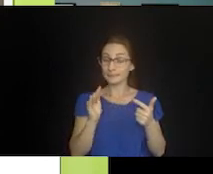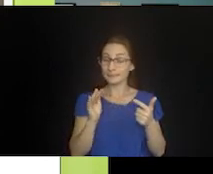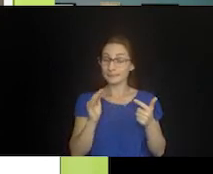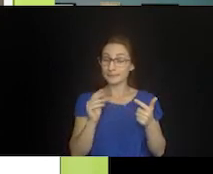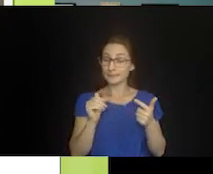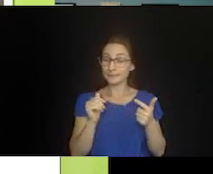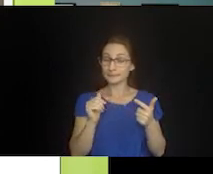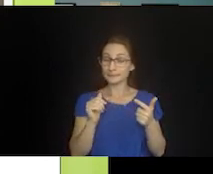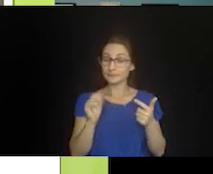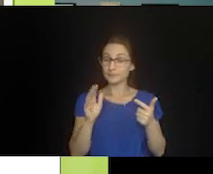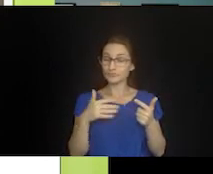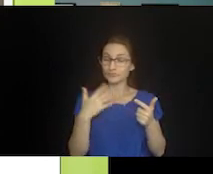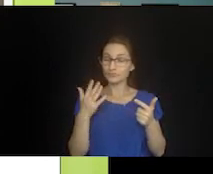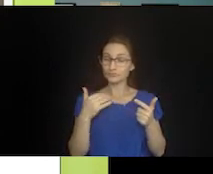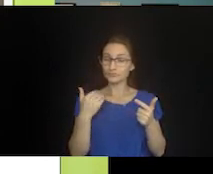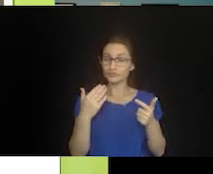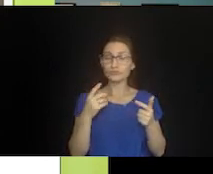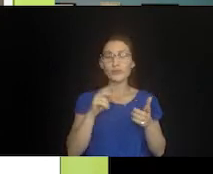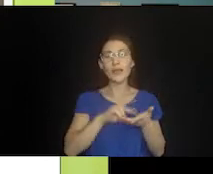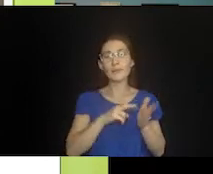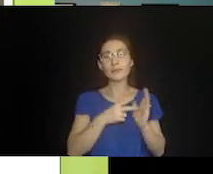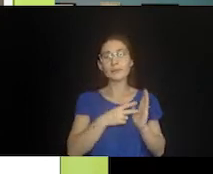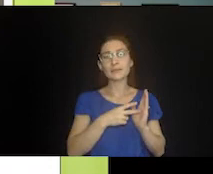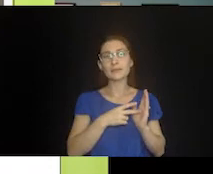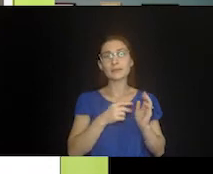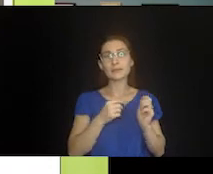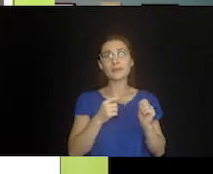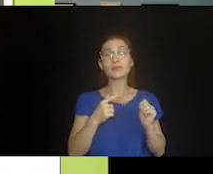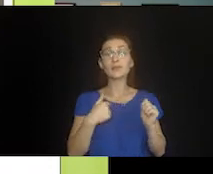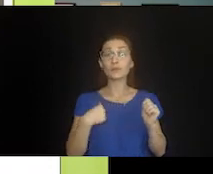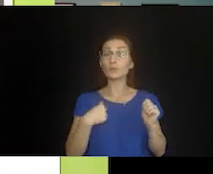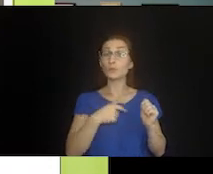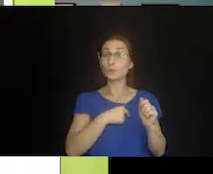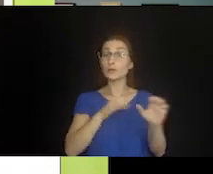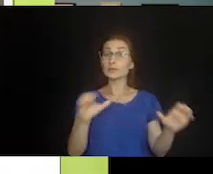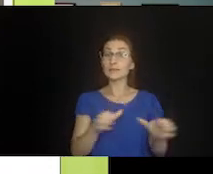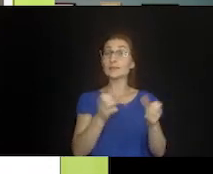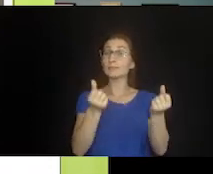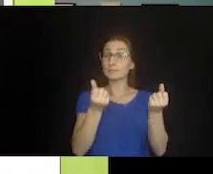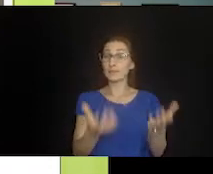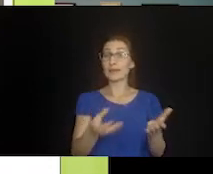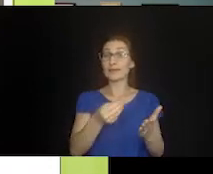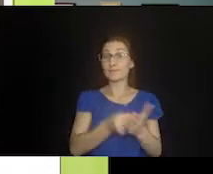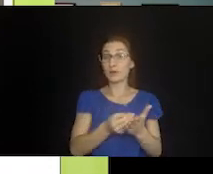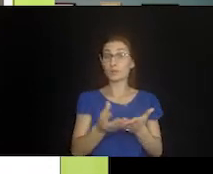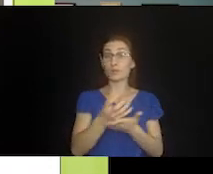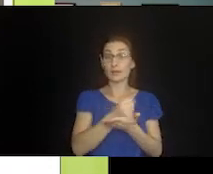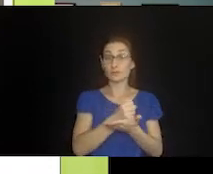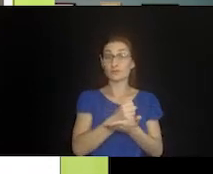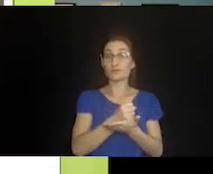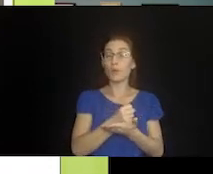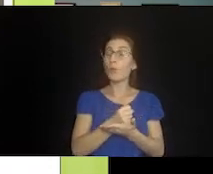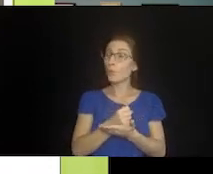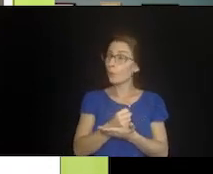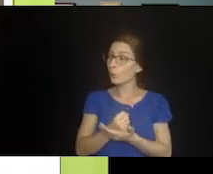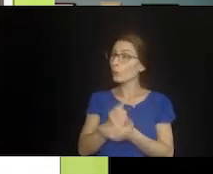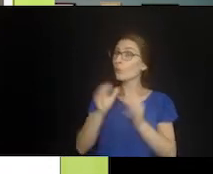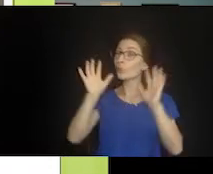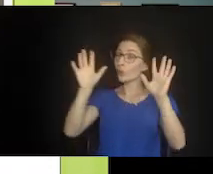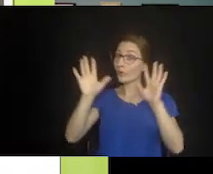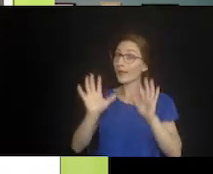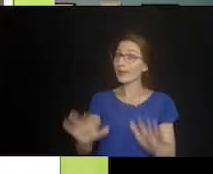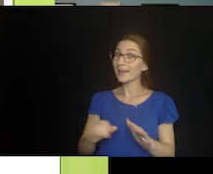we sold those, and I did we I mean we did a lot of